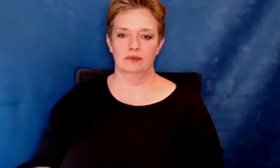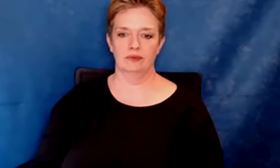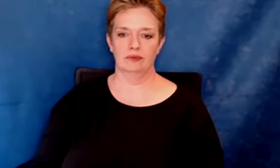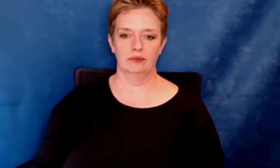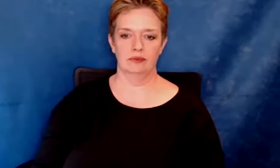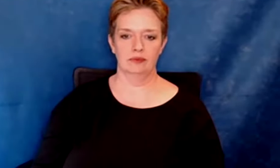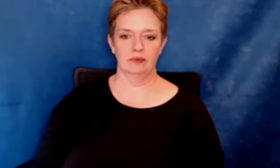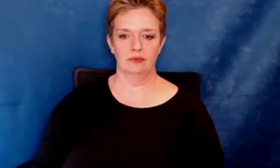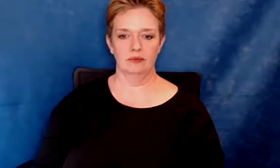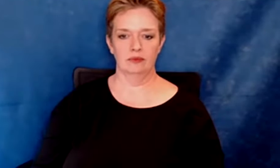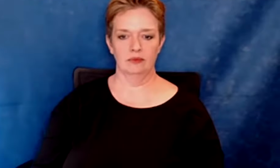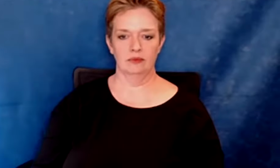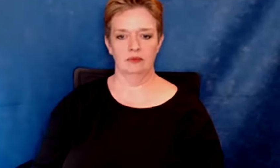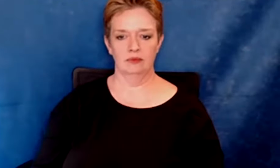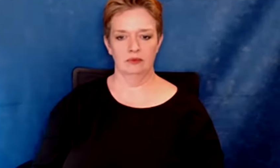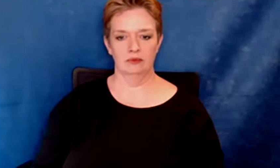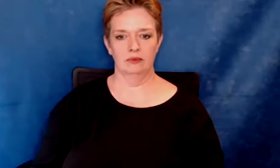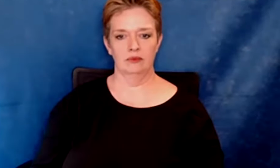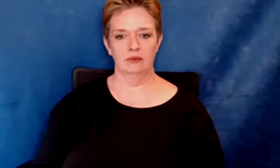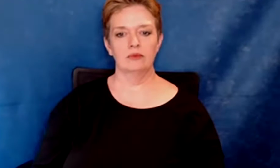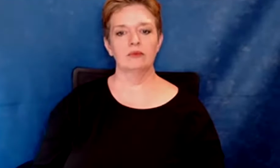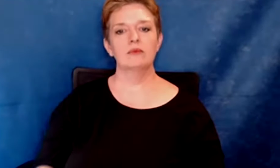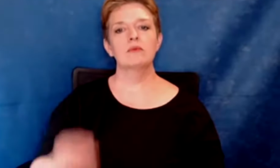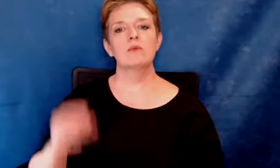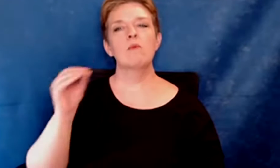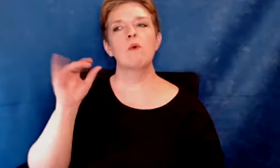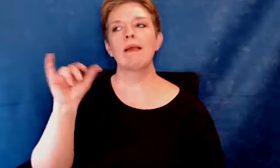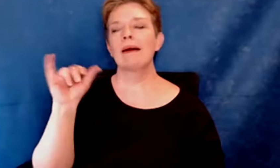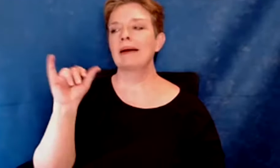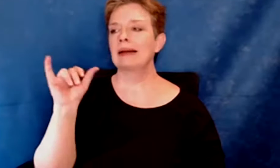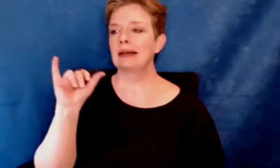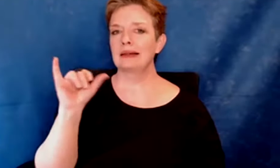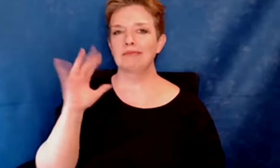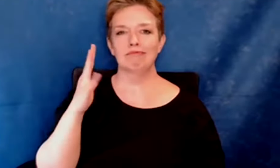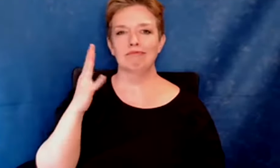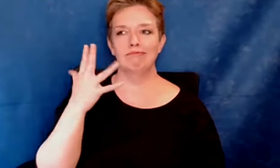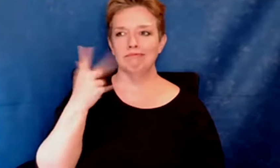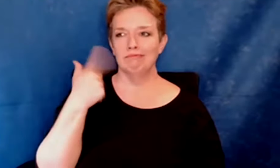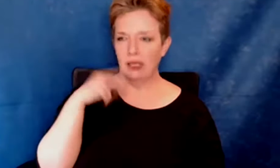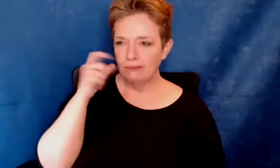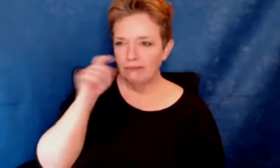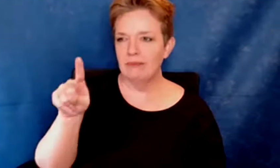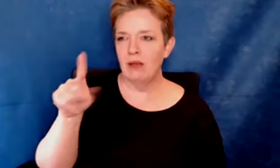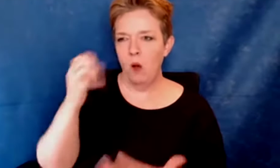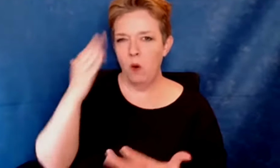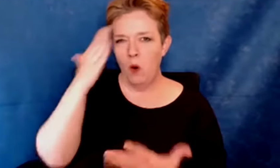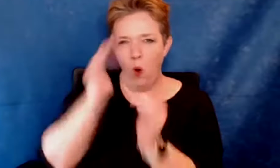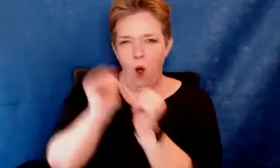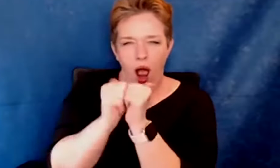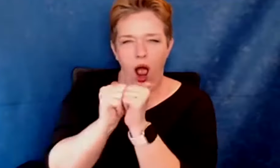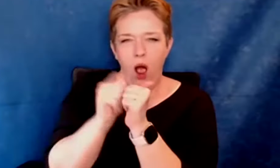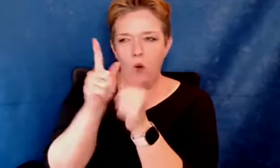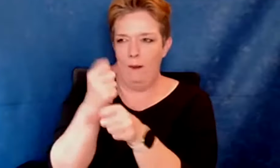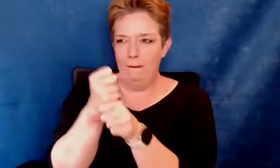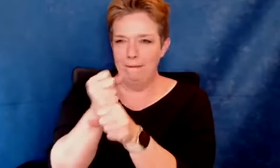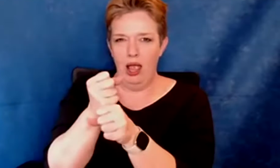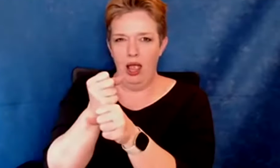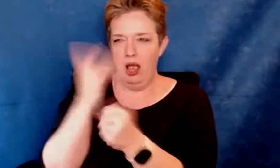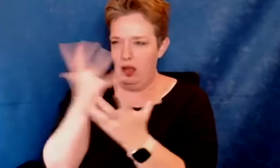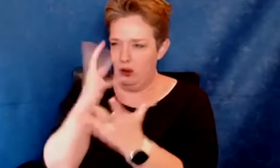more so like, how did you make it? You want to know how it's made, and you want to like really